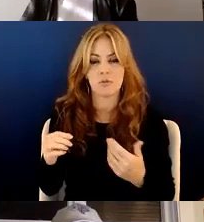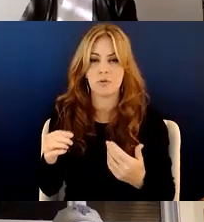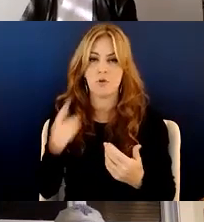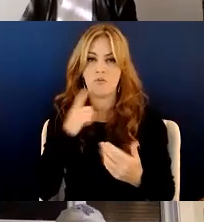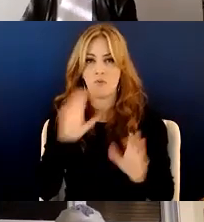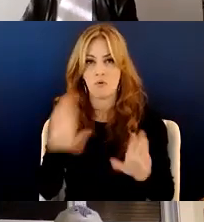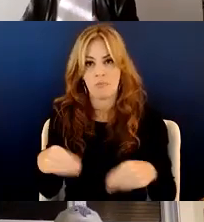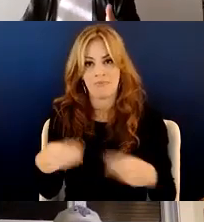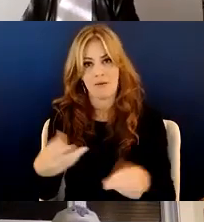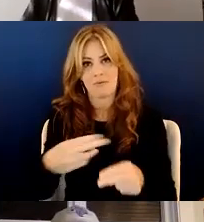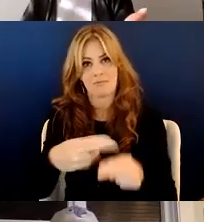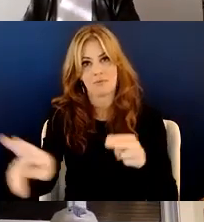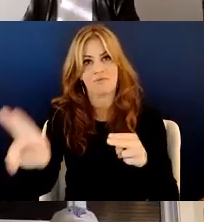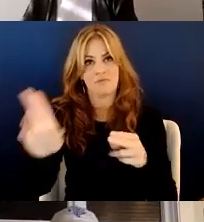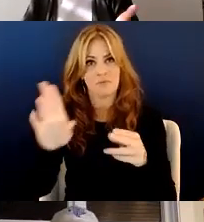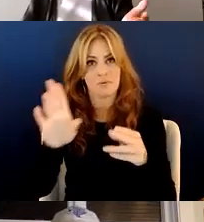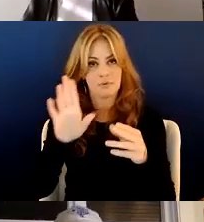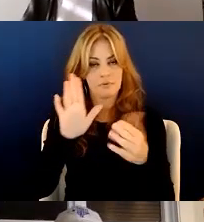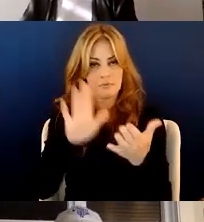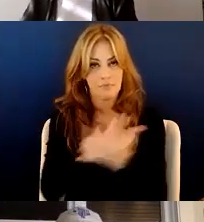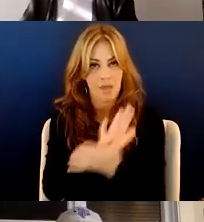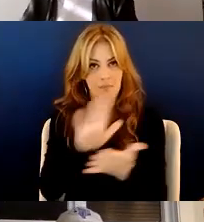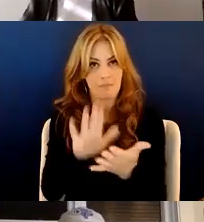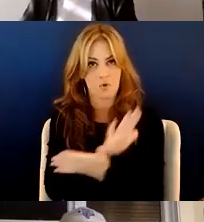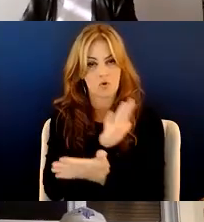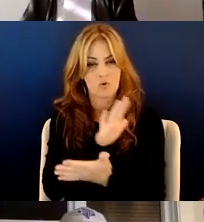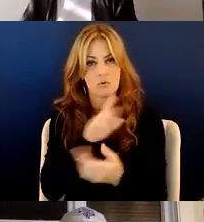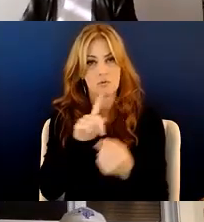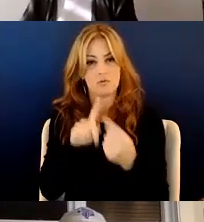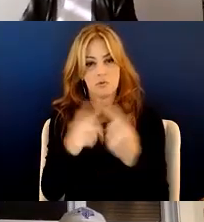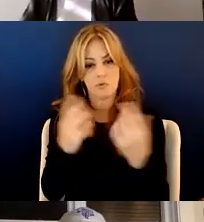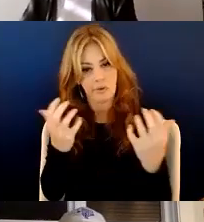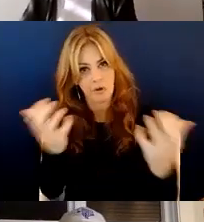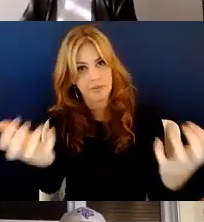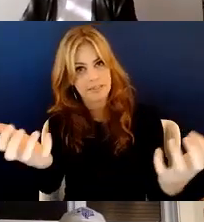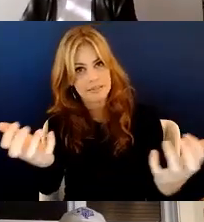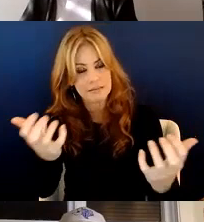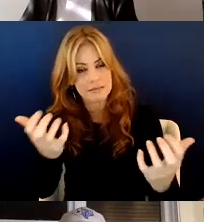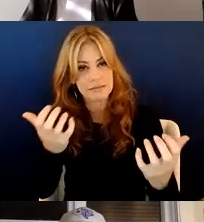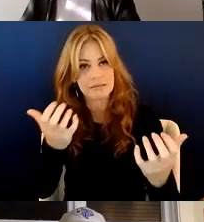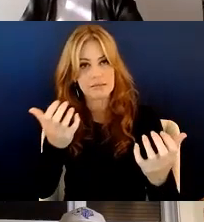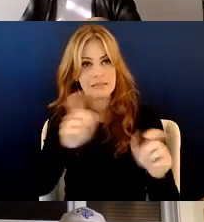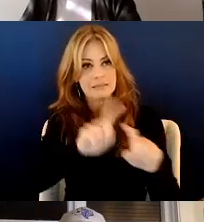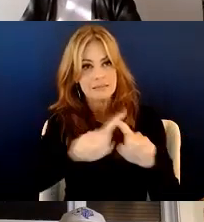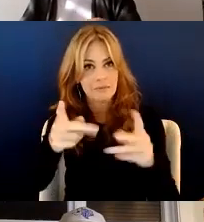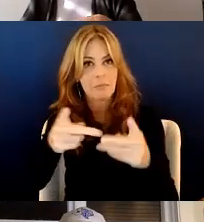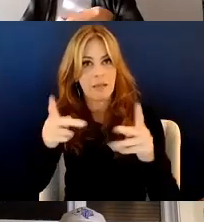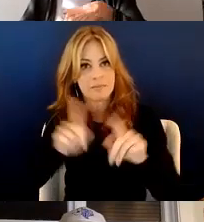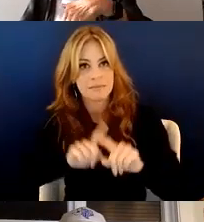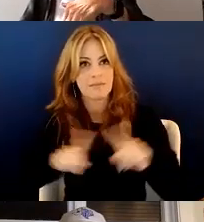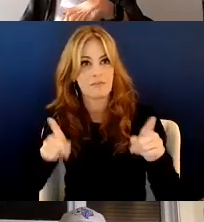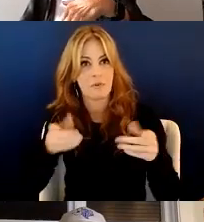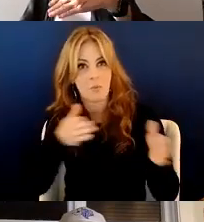that paper to diverse audiences in diverse modalities. Now, when you